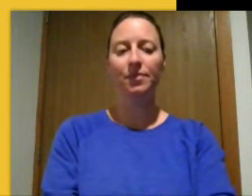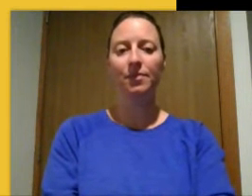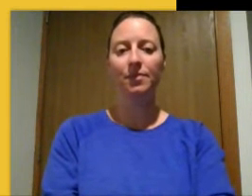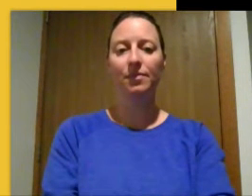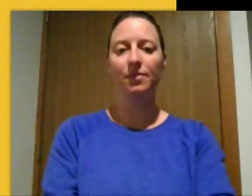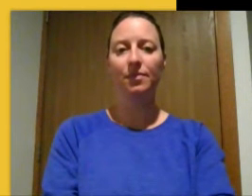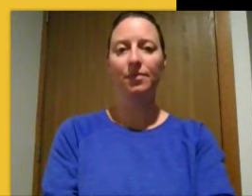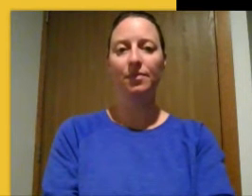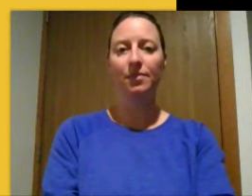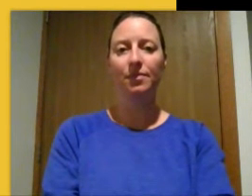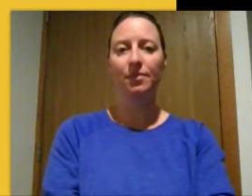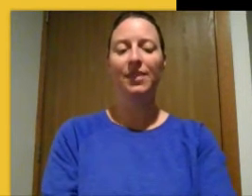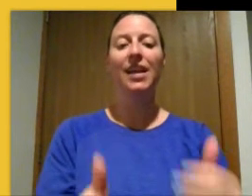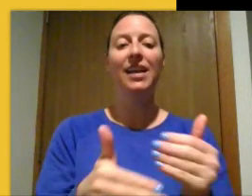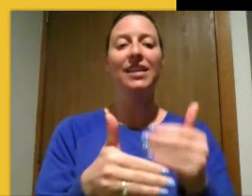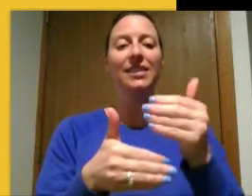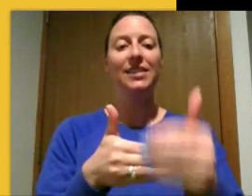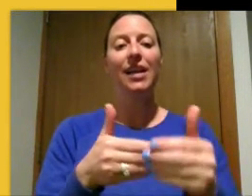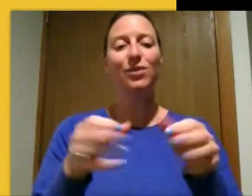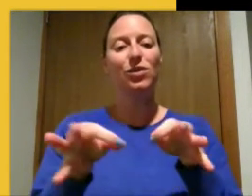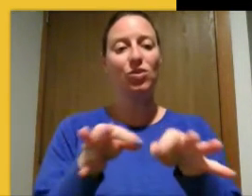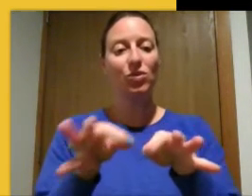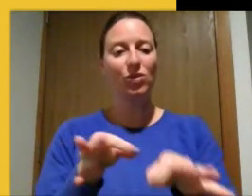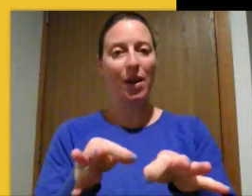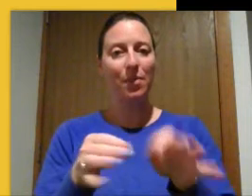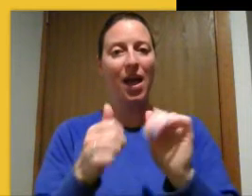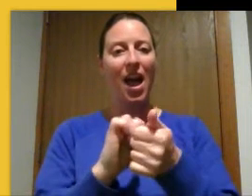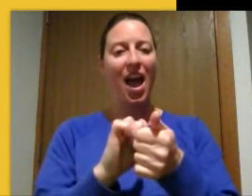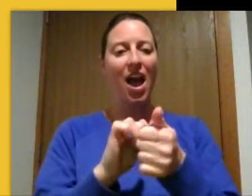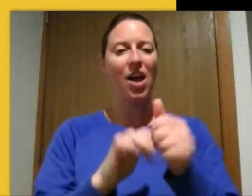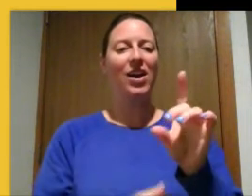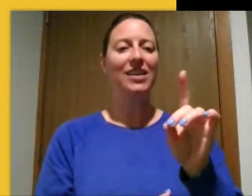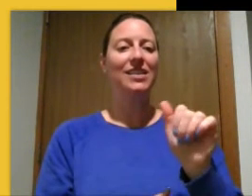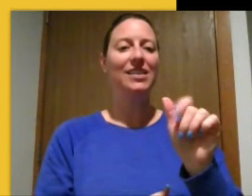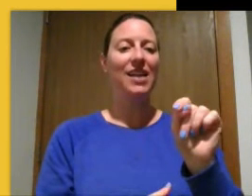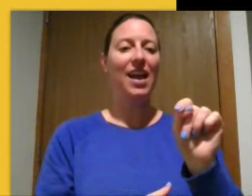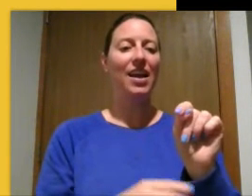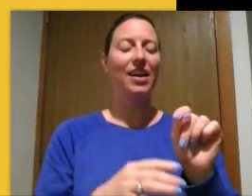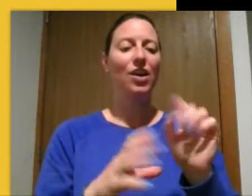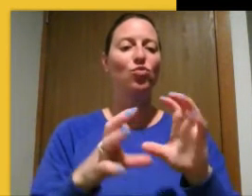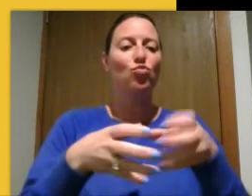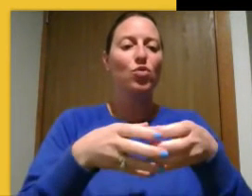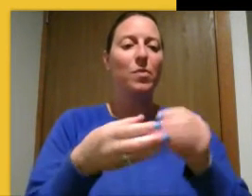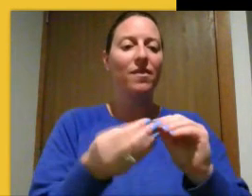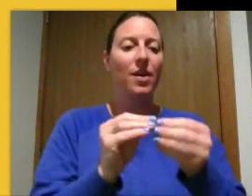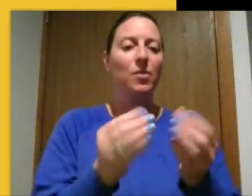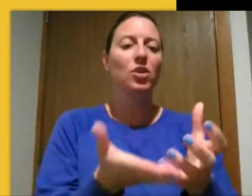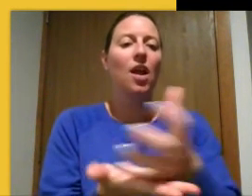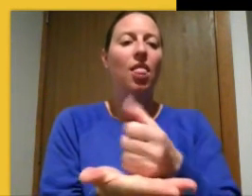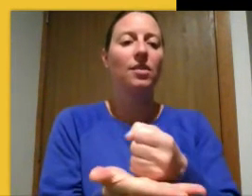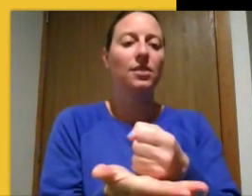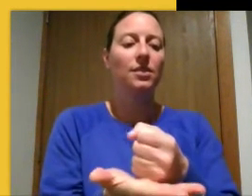Next, in this chapter, we will describe how data set is collected.